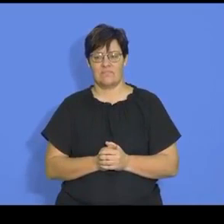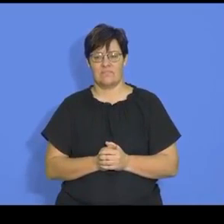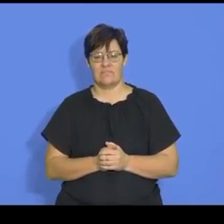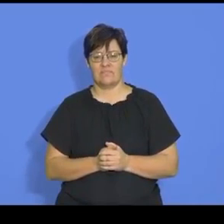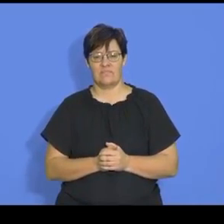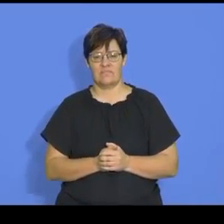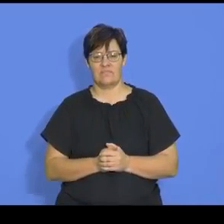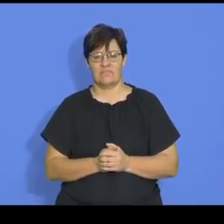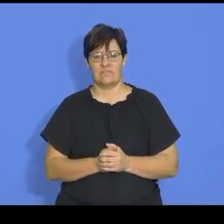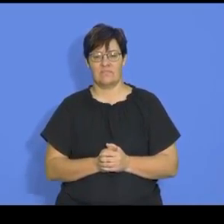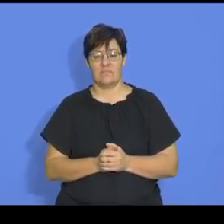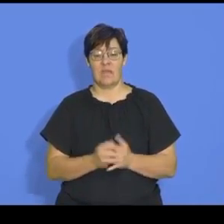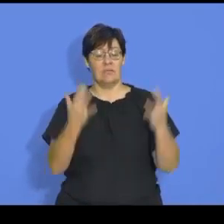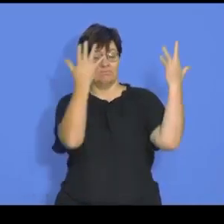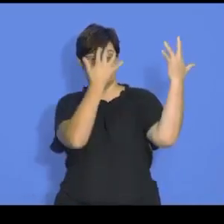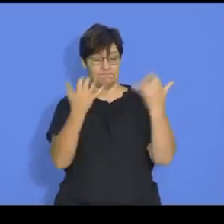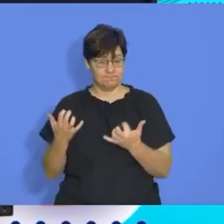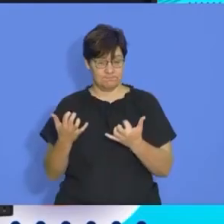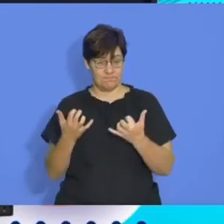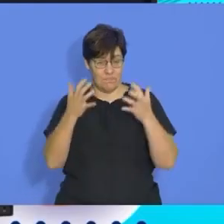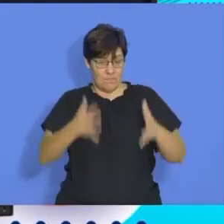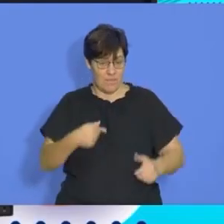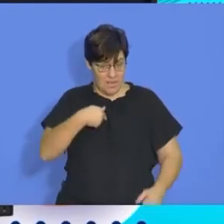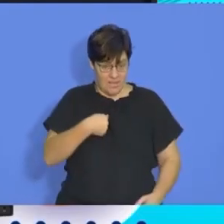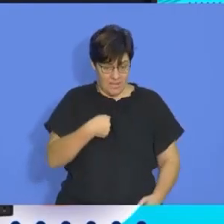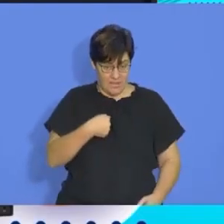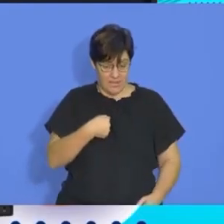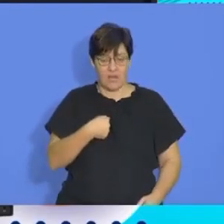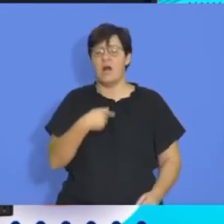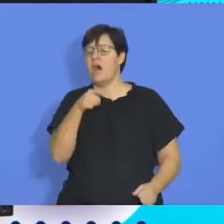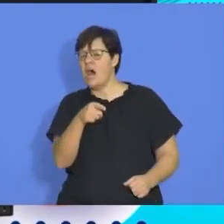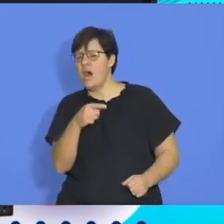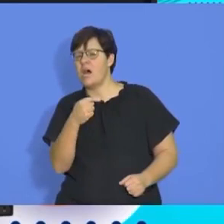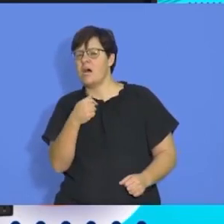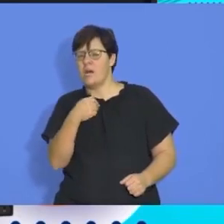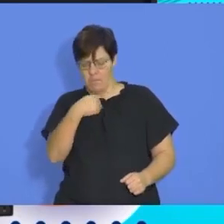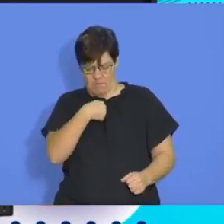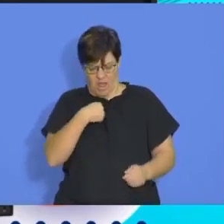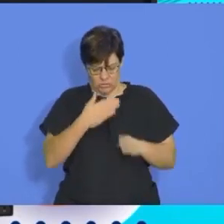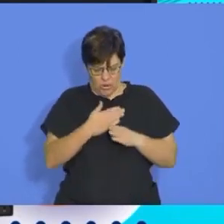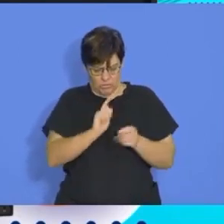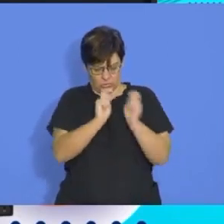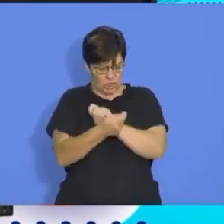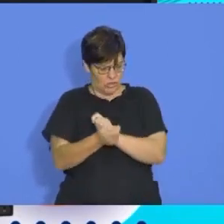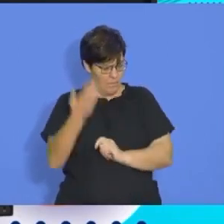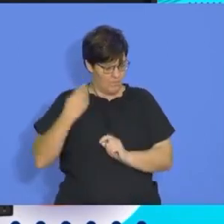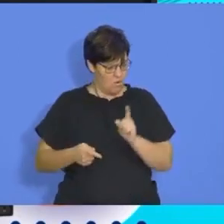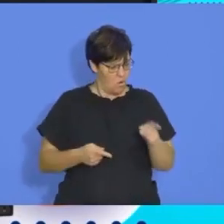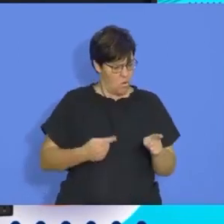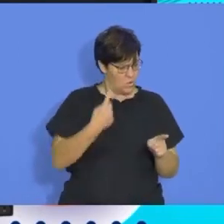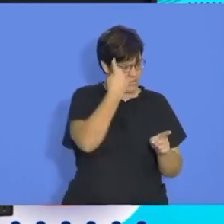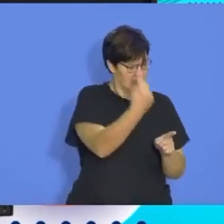Right, now as the bookkeeper, you are interested in how does my job change? How does